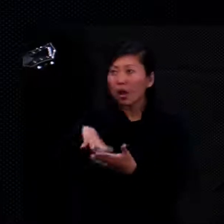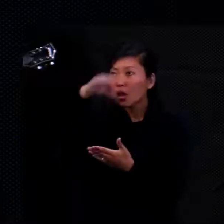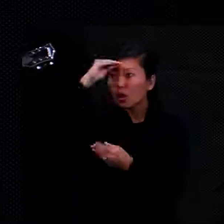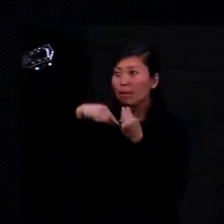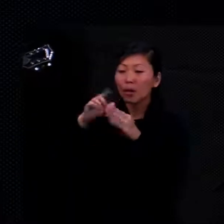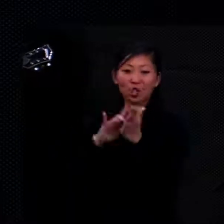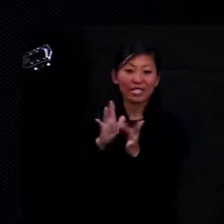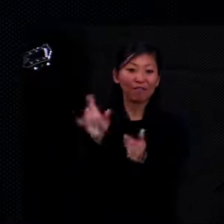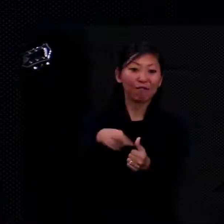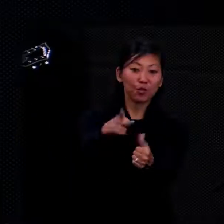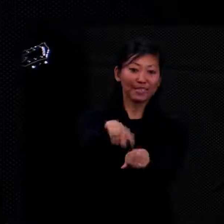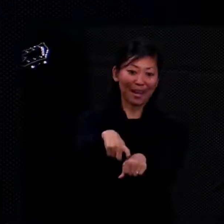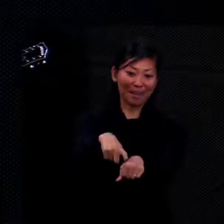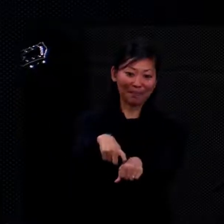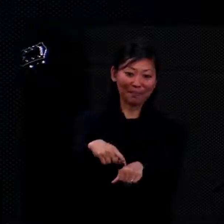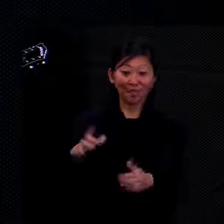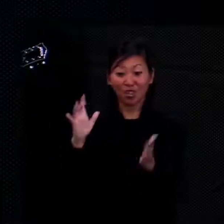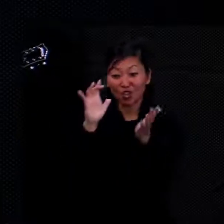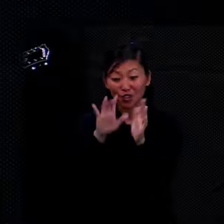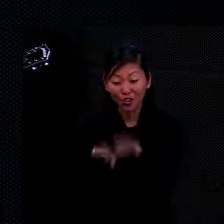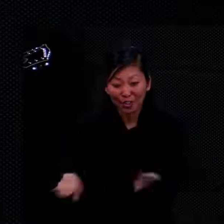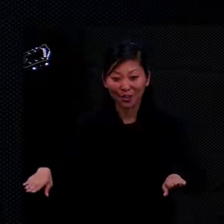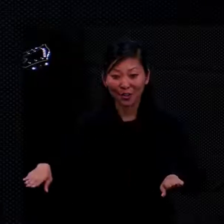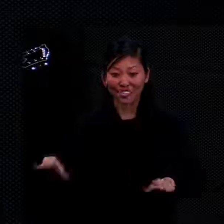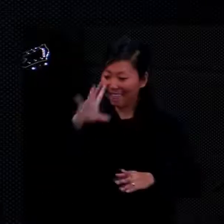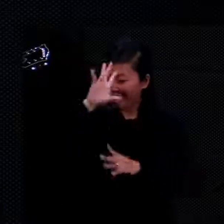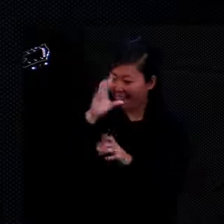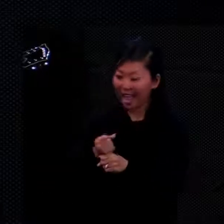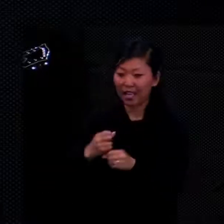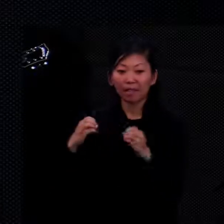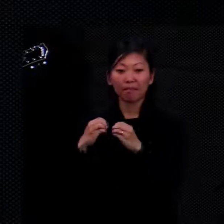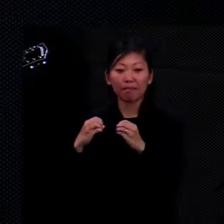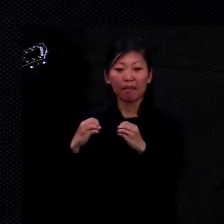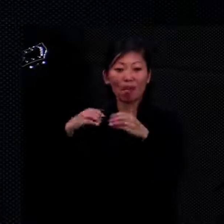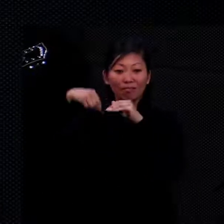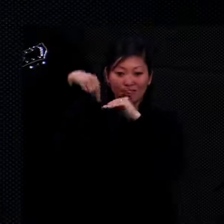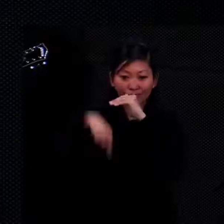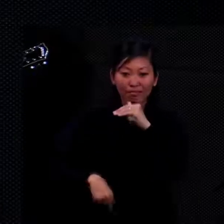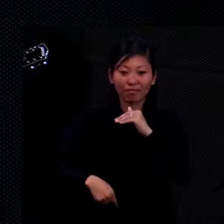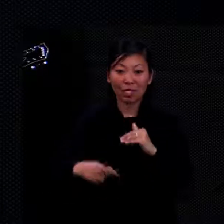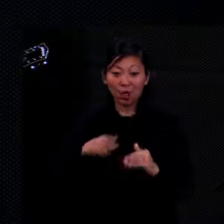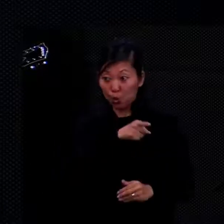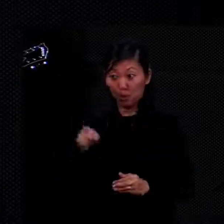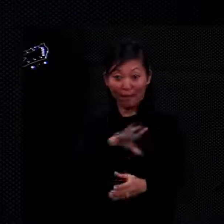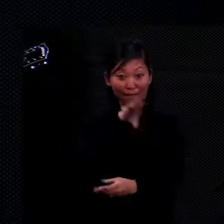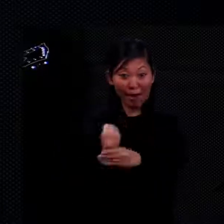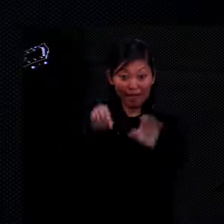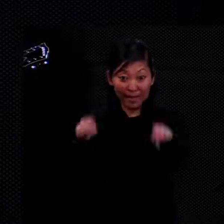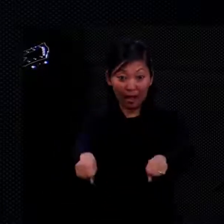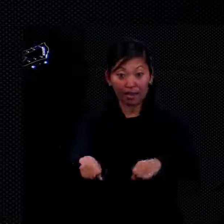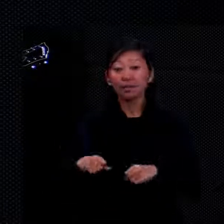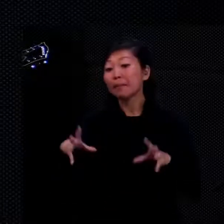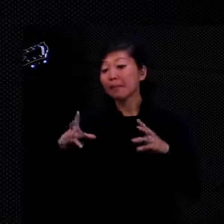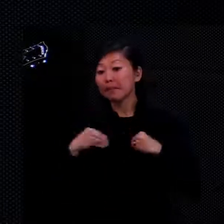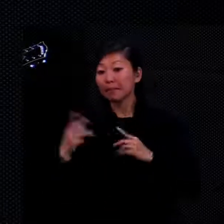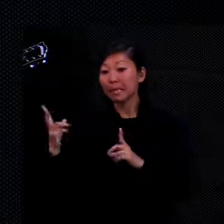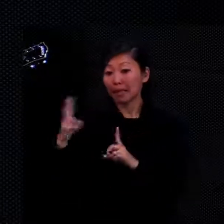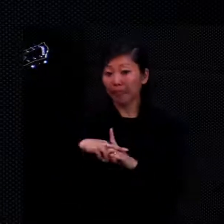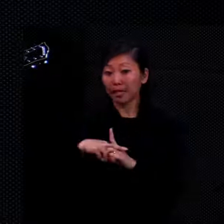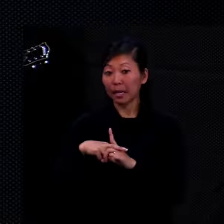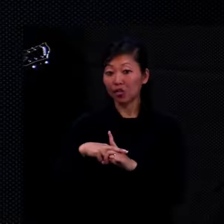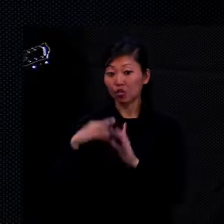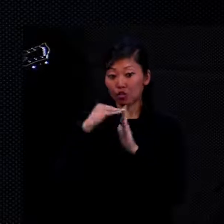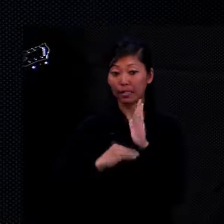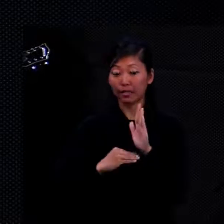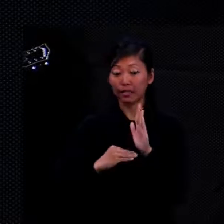the very first time. Children are deepening their faith, and you can be part of that. I'm taking applications for the kids' ministry